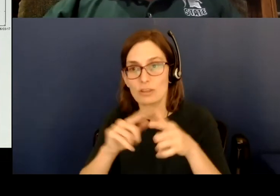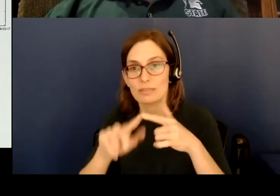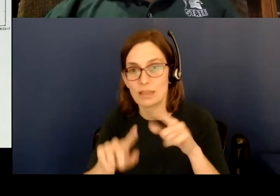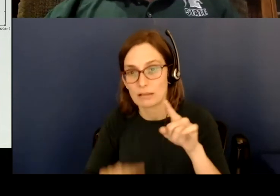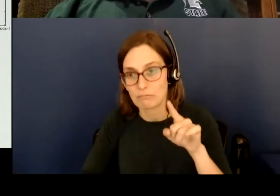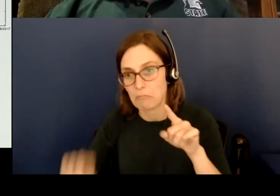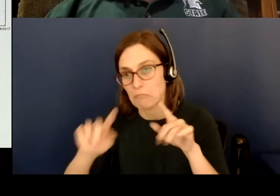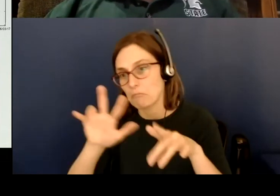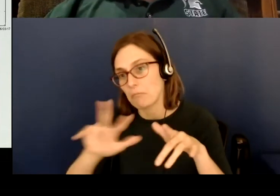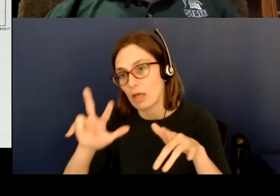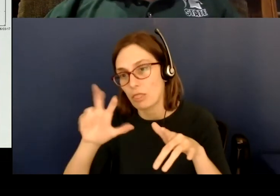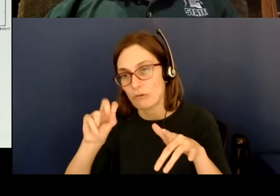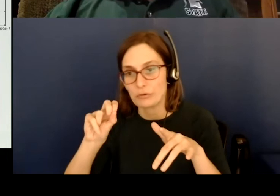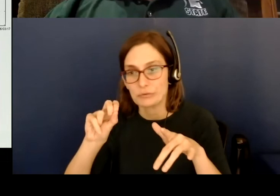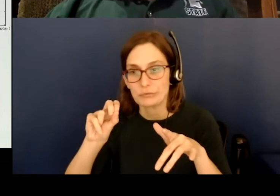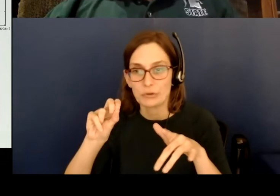about 332 days later.